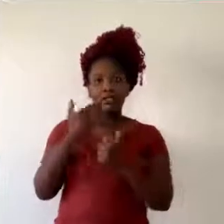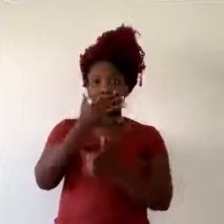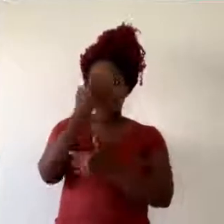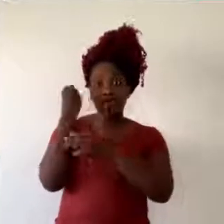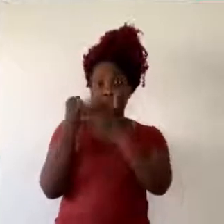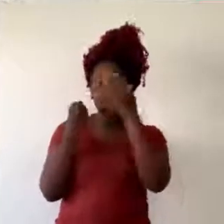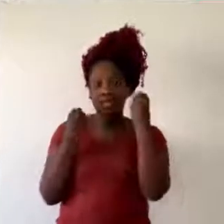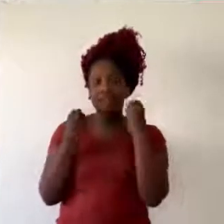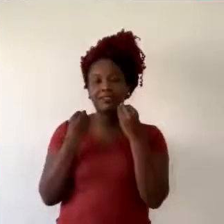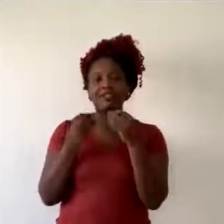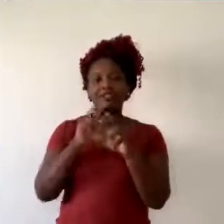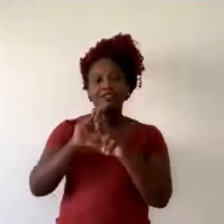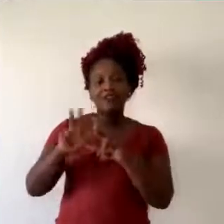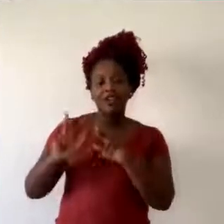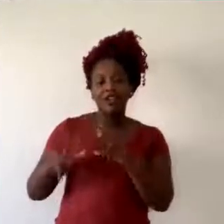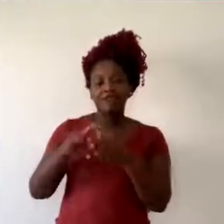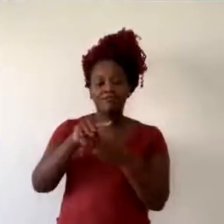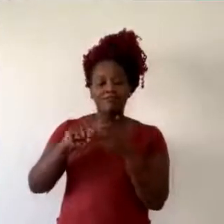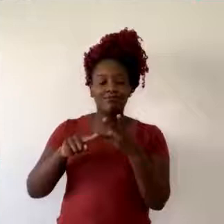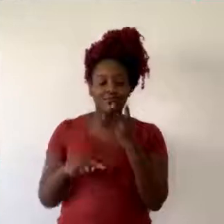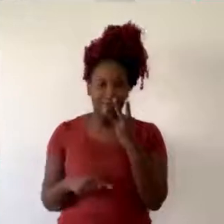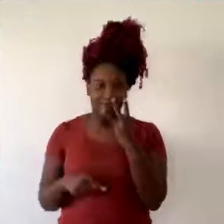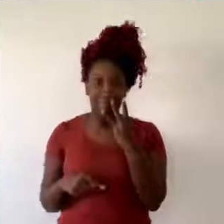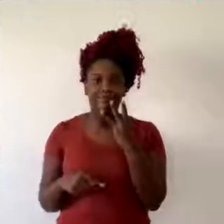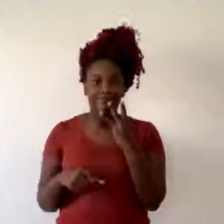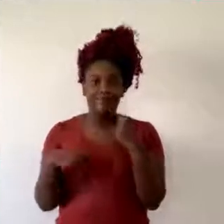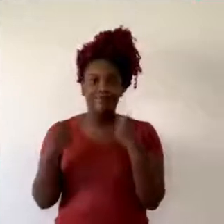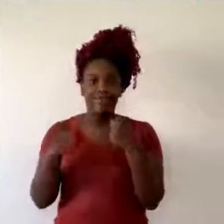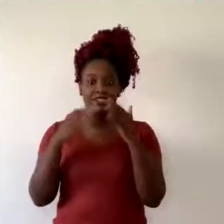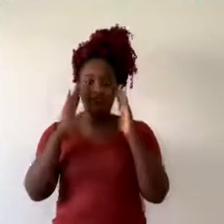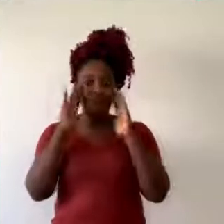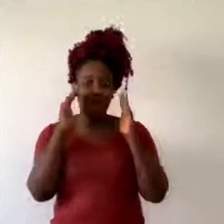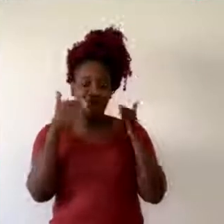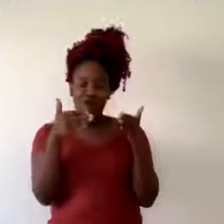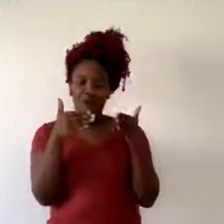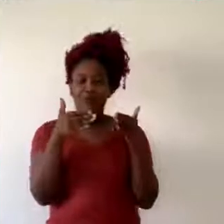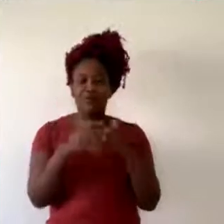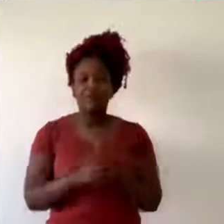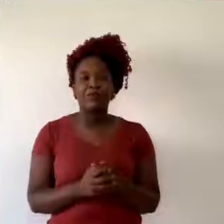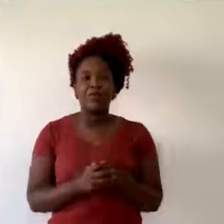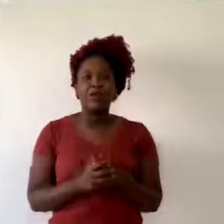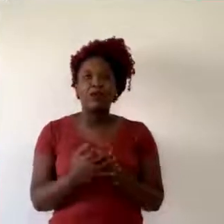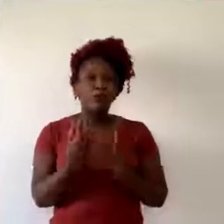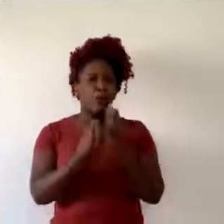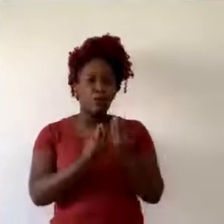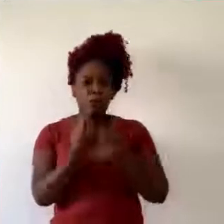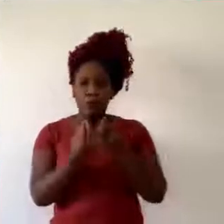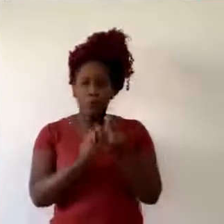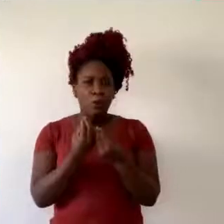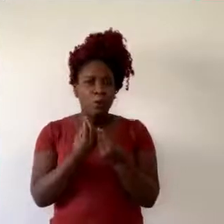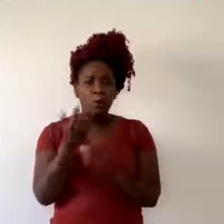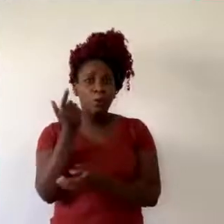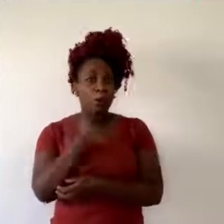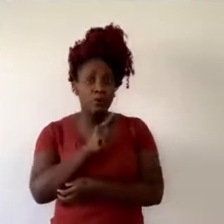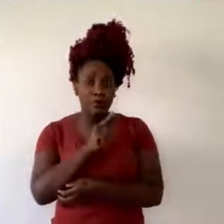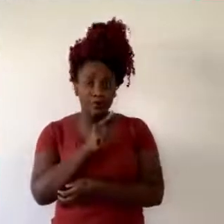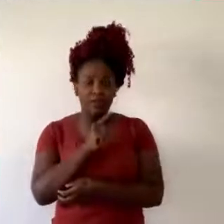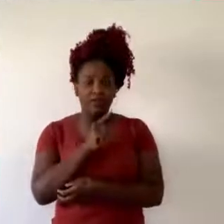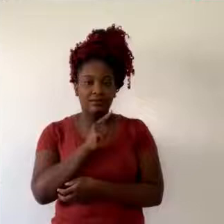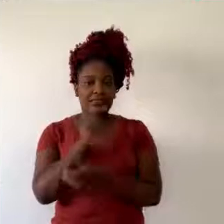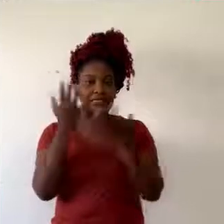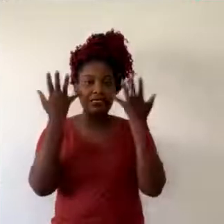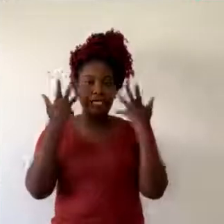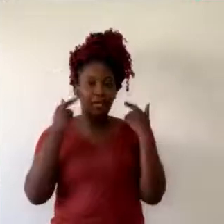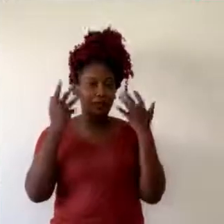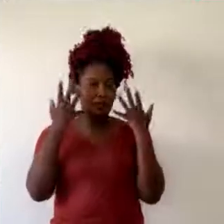policies that do not take these determining factors into consideration. How do we do that? Because